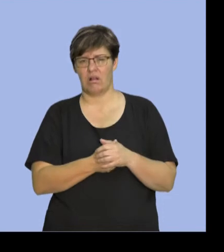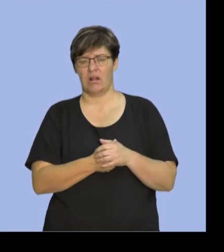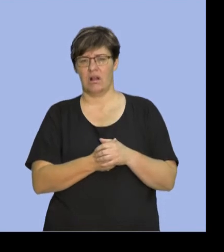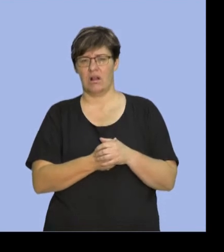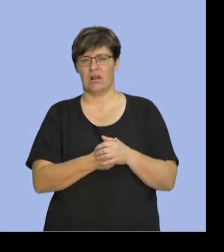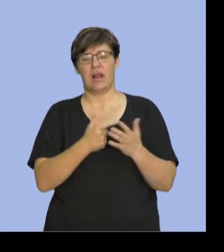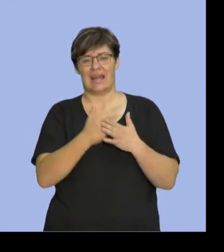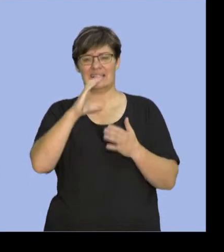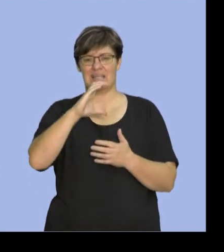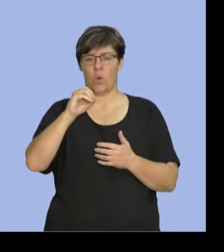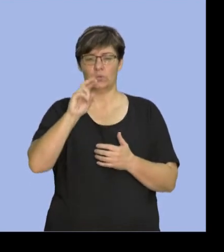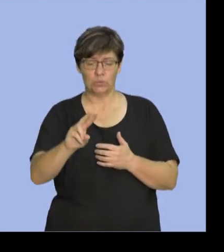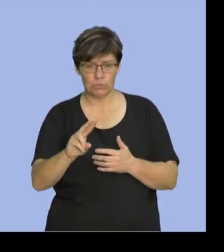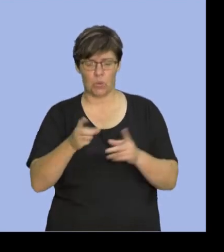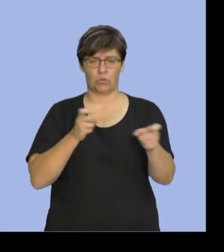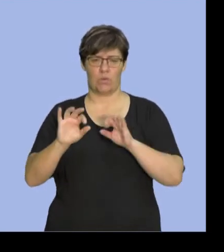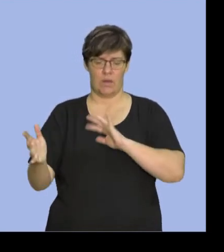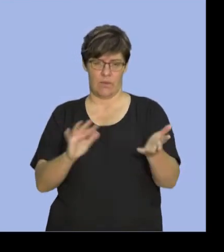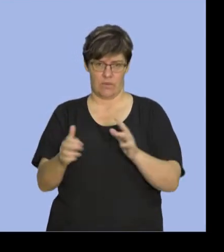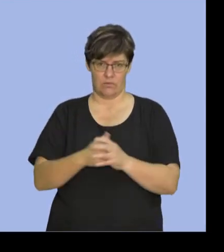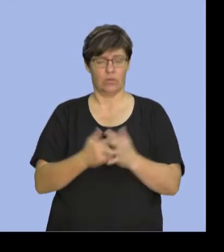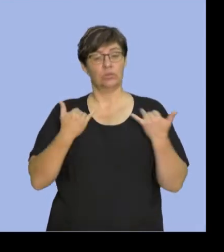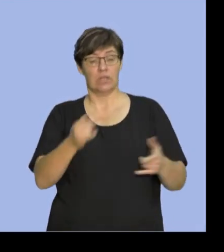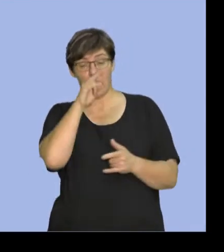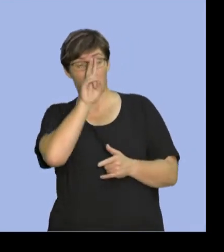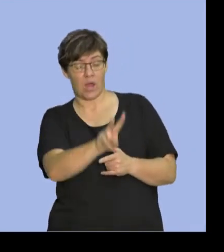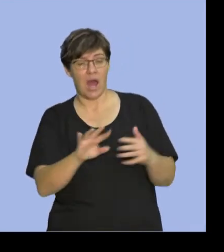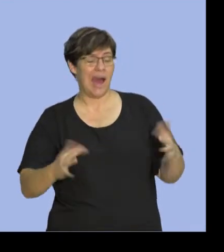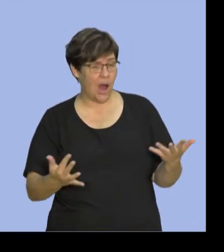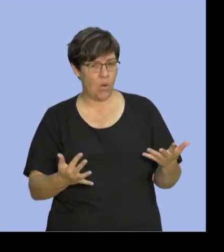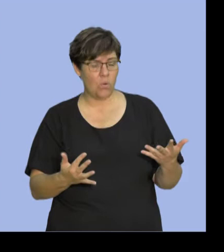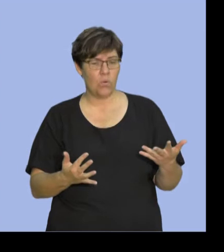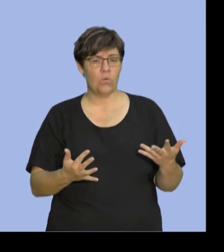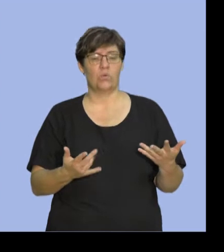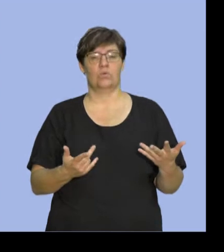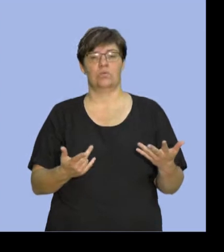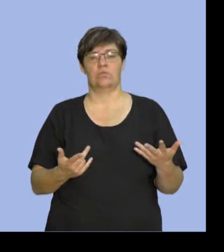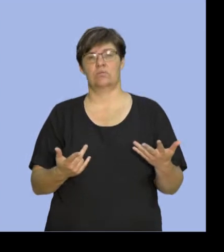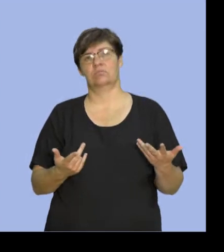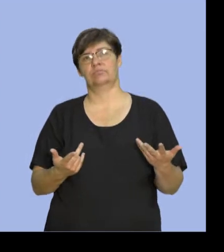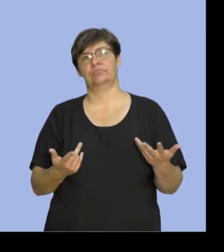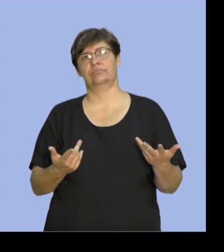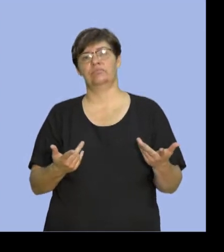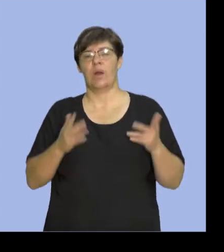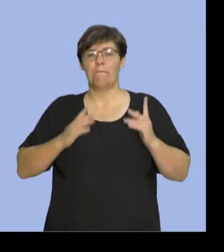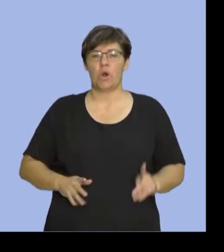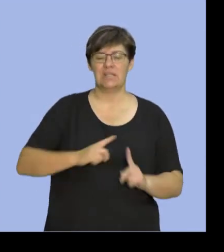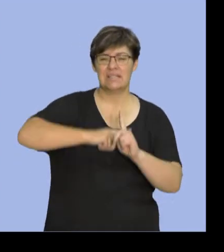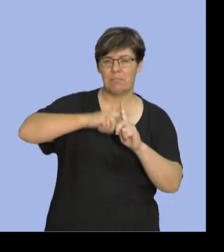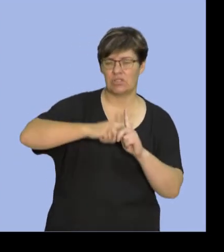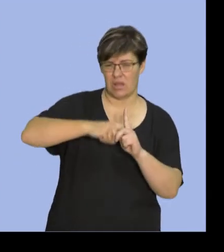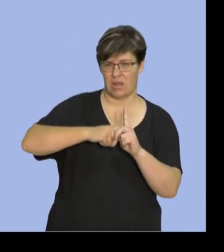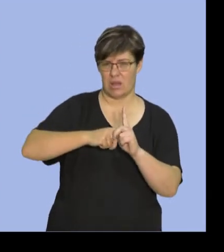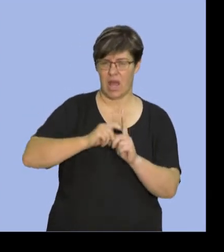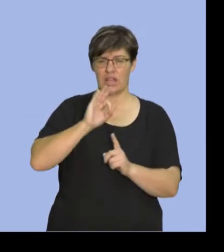dioxide. Today we're looking at how it controls the level of your body temperature at 37